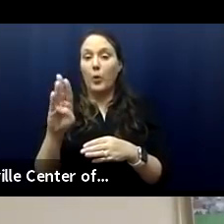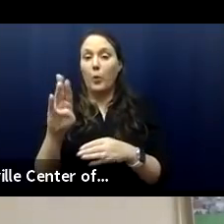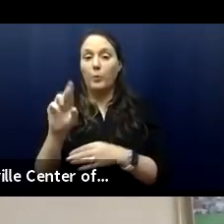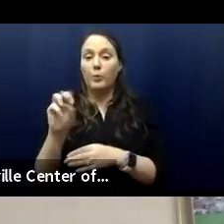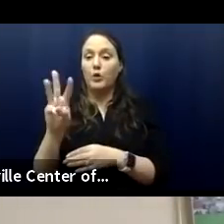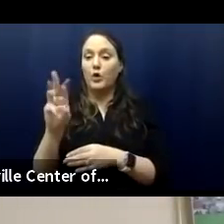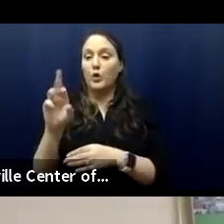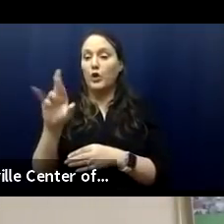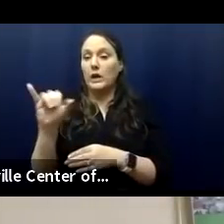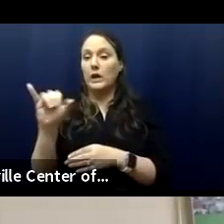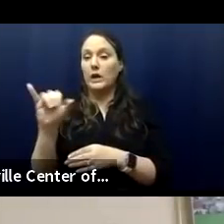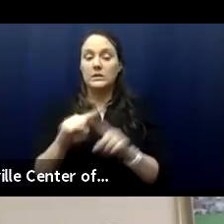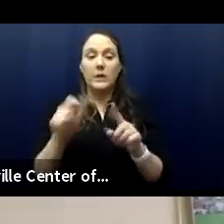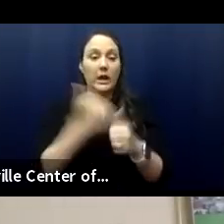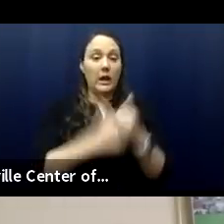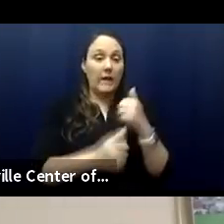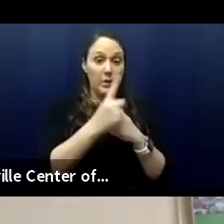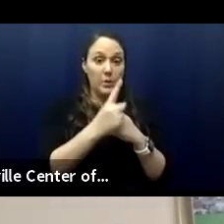everybody.